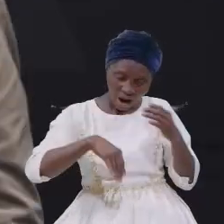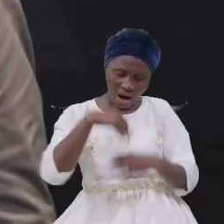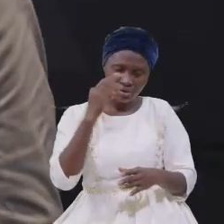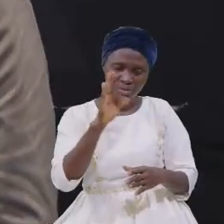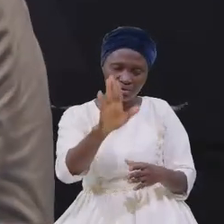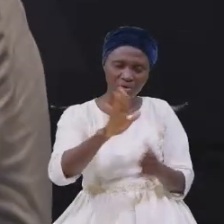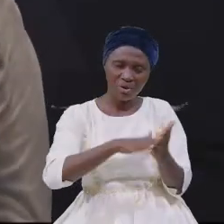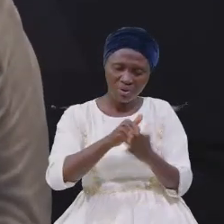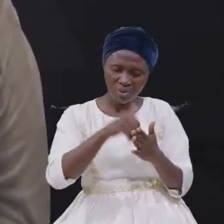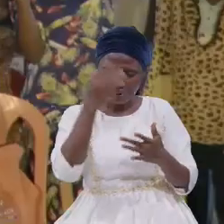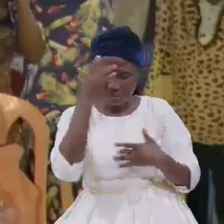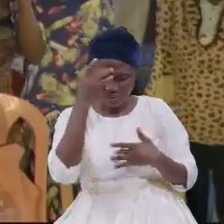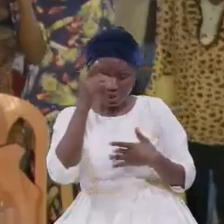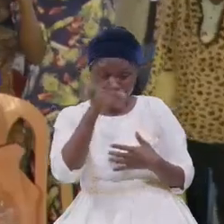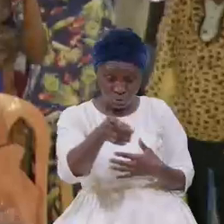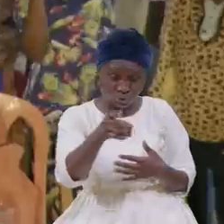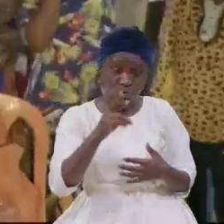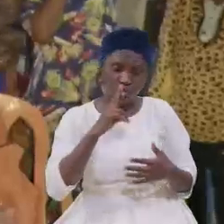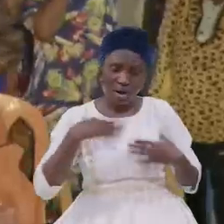You are healed.